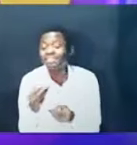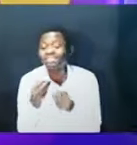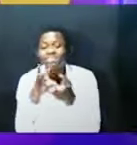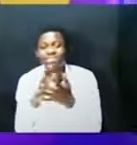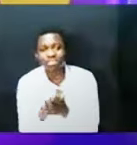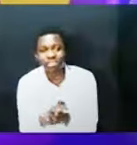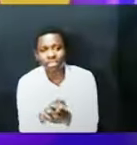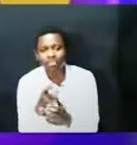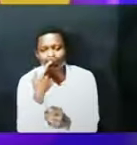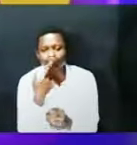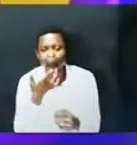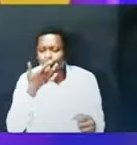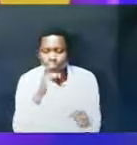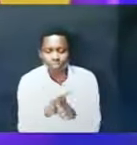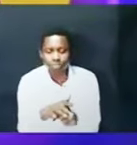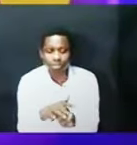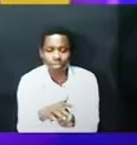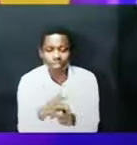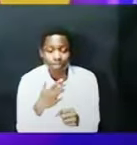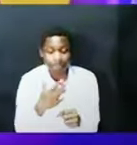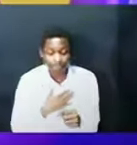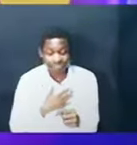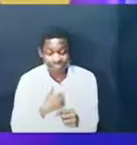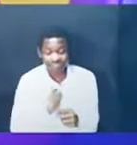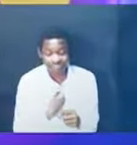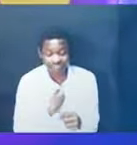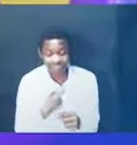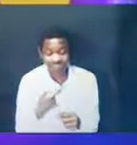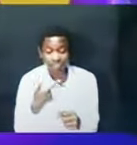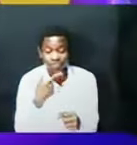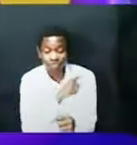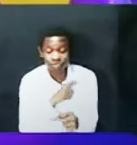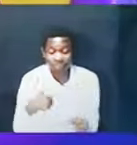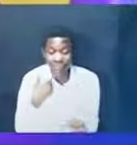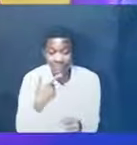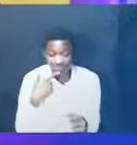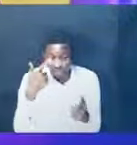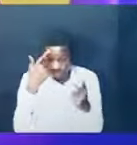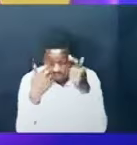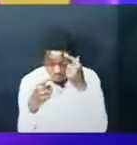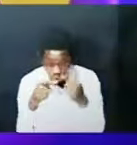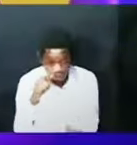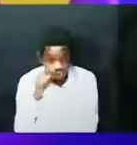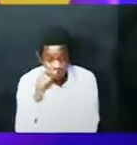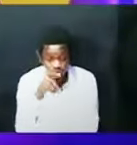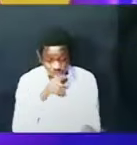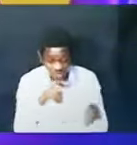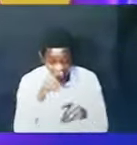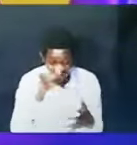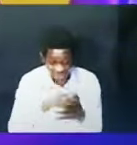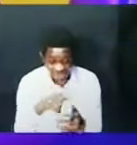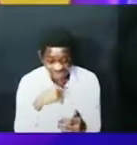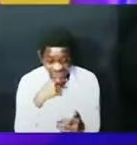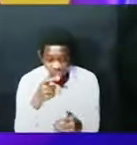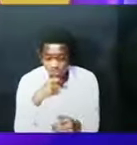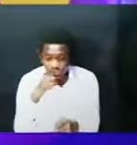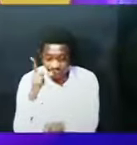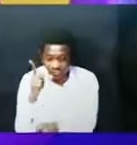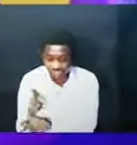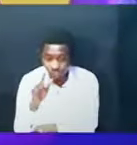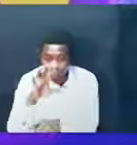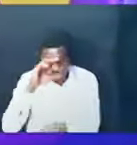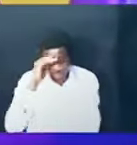said, I swear by myself, declares the Lord, that because you have done this and have not withheld your